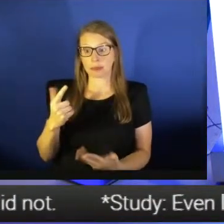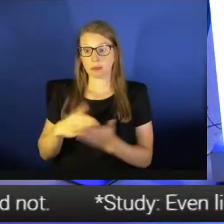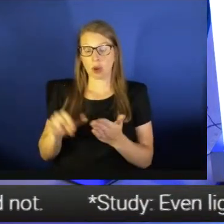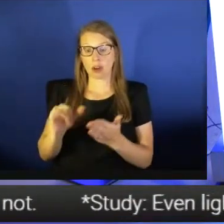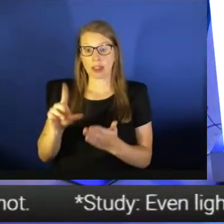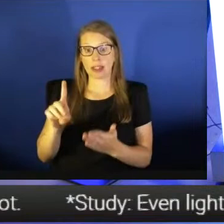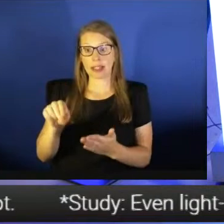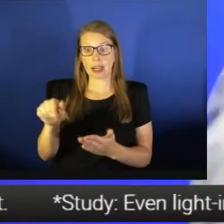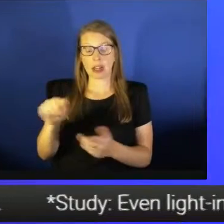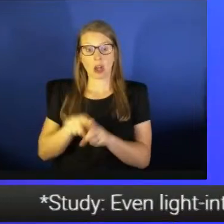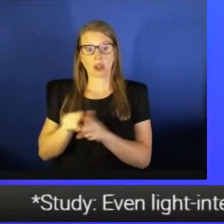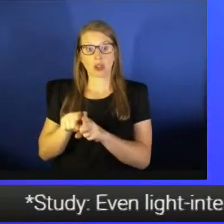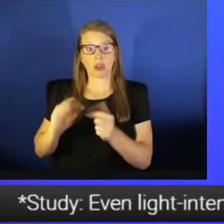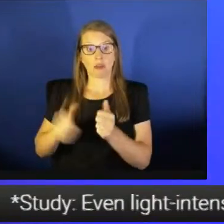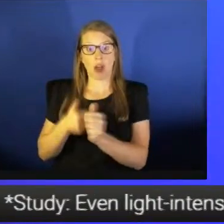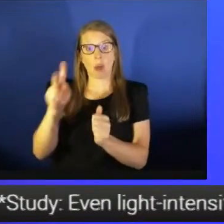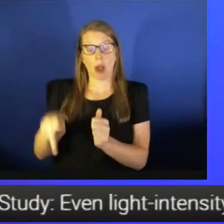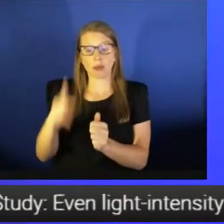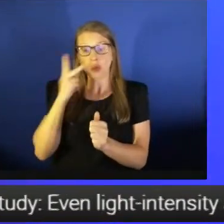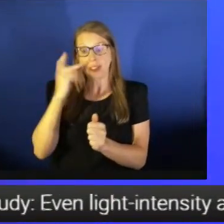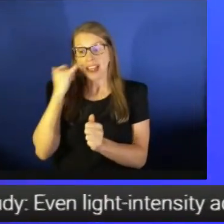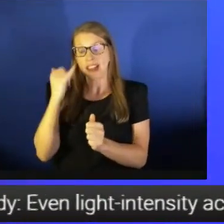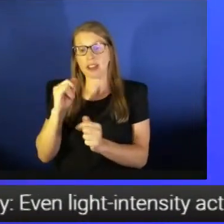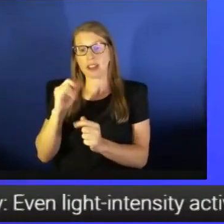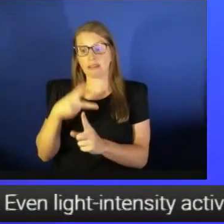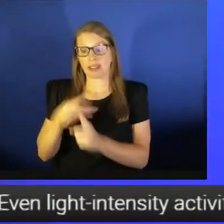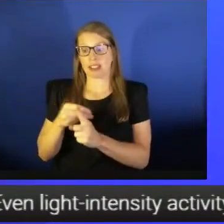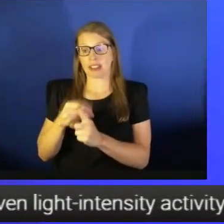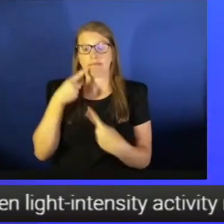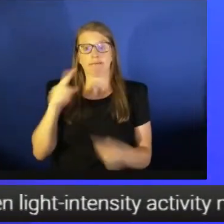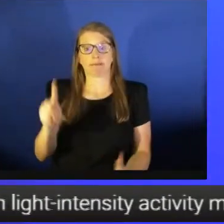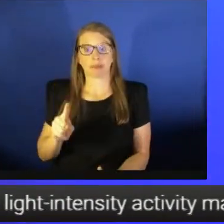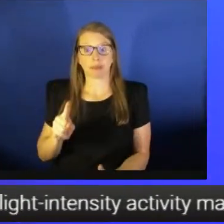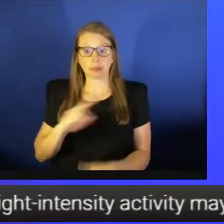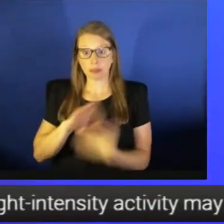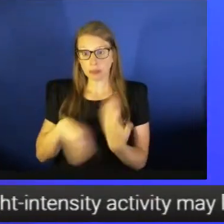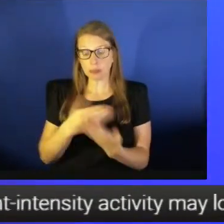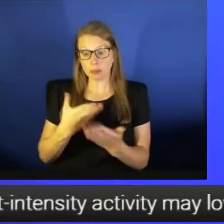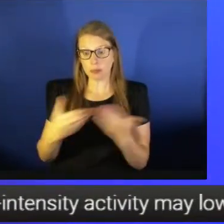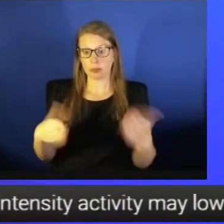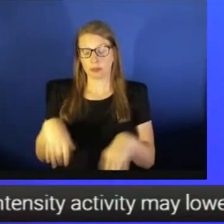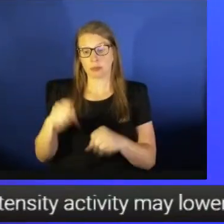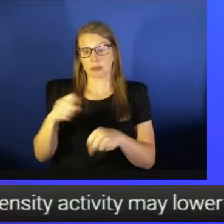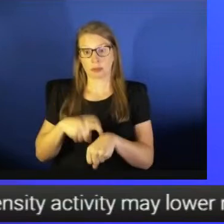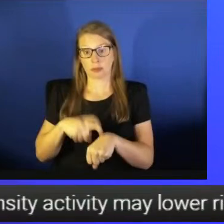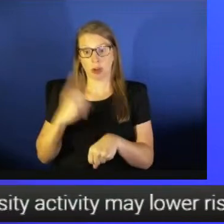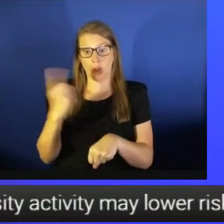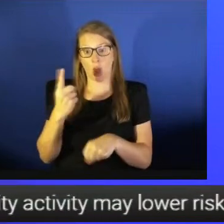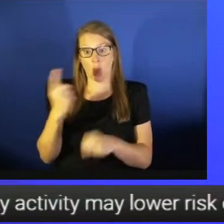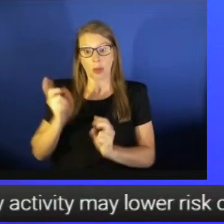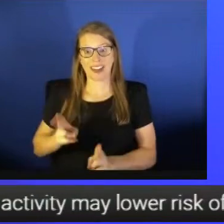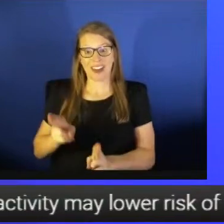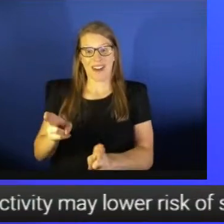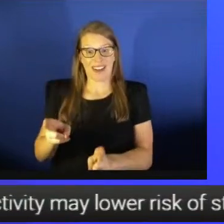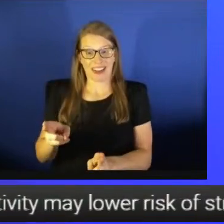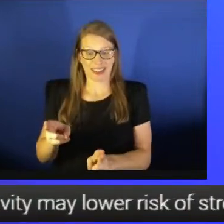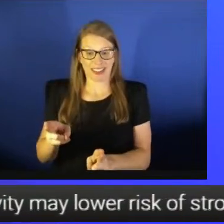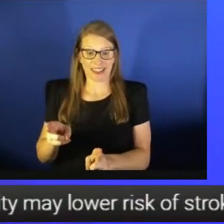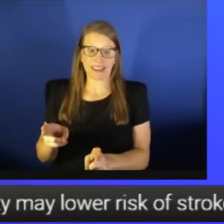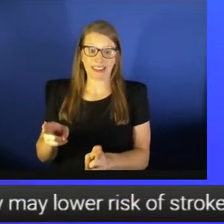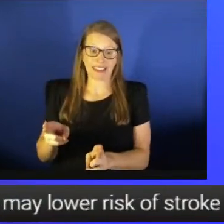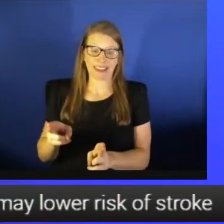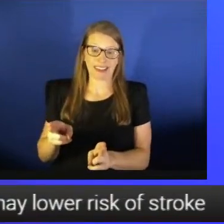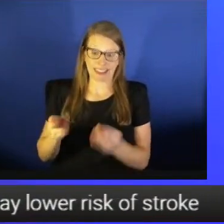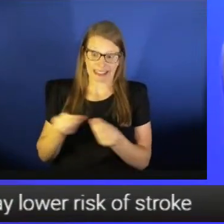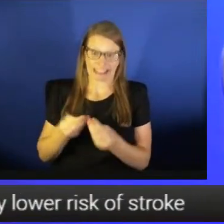follow up to see if the vaccine worked. And so all those things take time. We're always in a hurry, of course, to get these out,